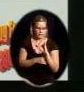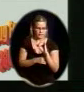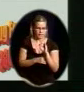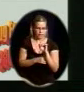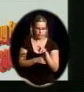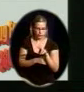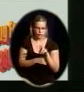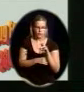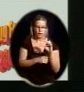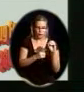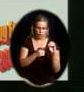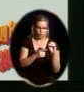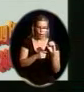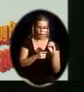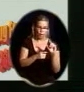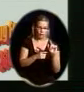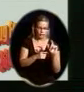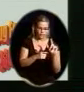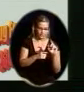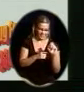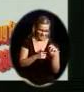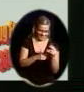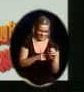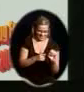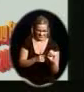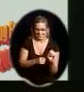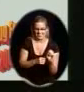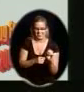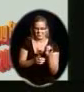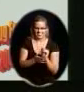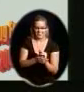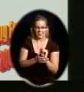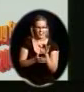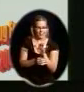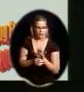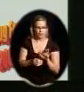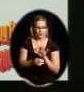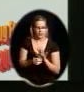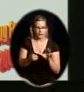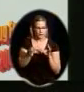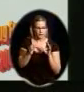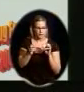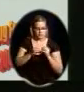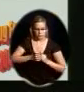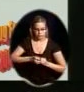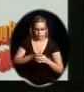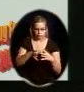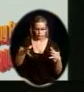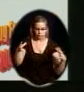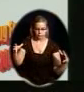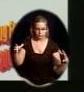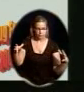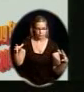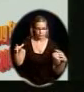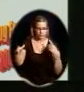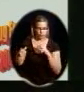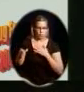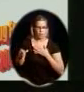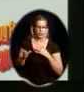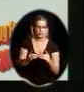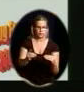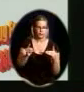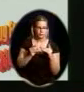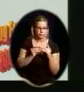3 strands we work on. That's also critical. That area has been an explosion area for my